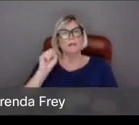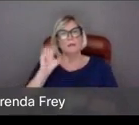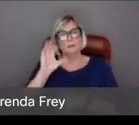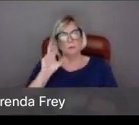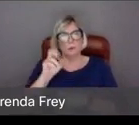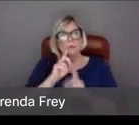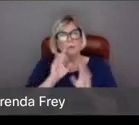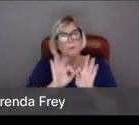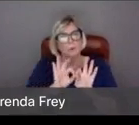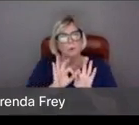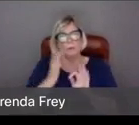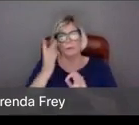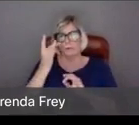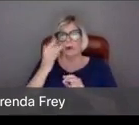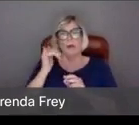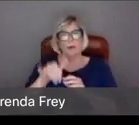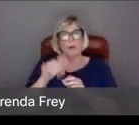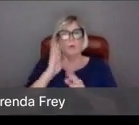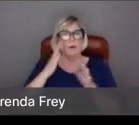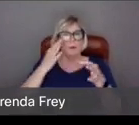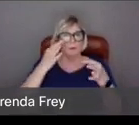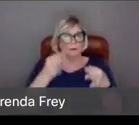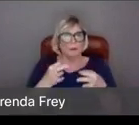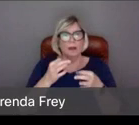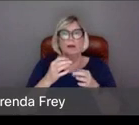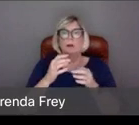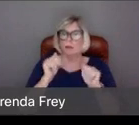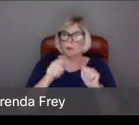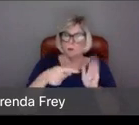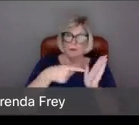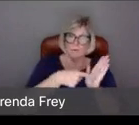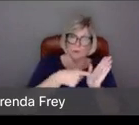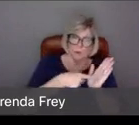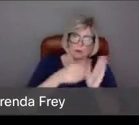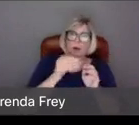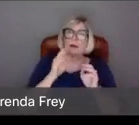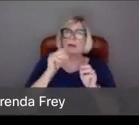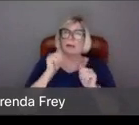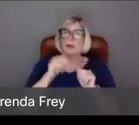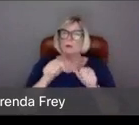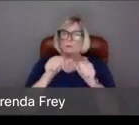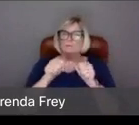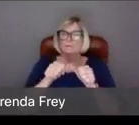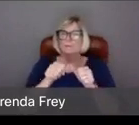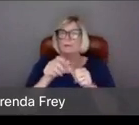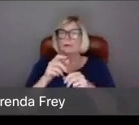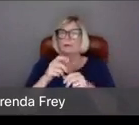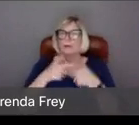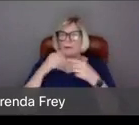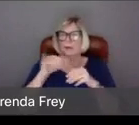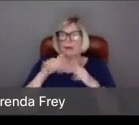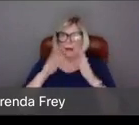important because it's going to determine the affordability and the sustainability of your housing. So when we talk